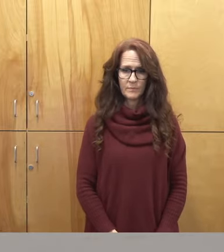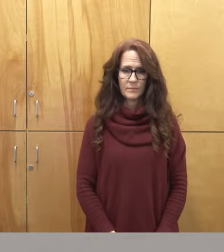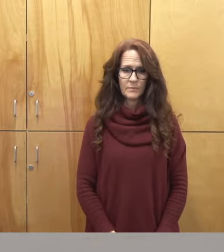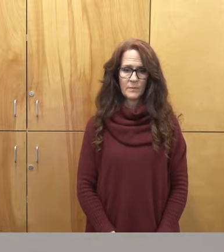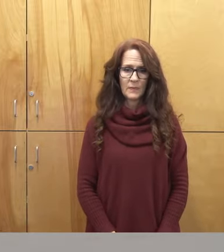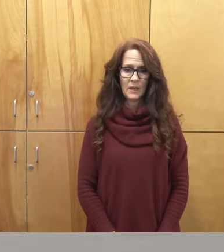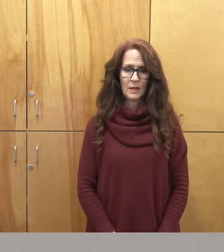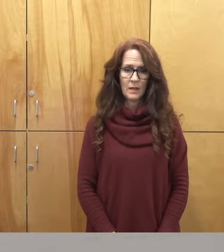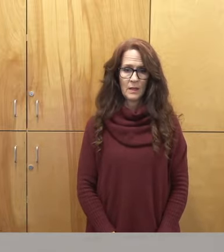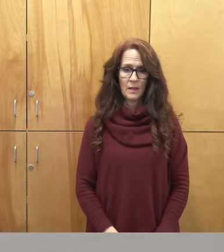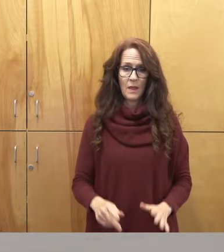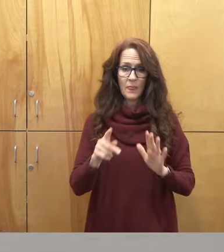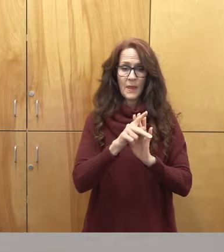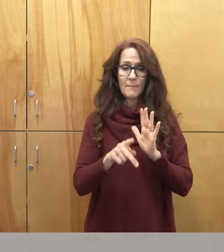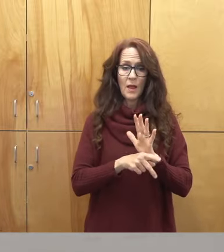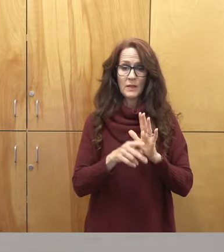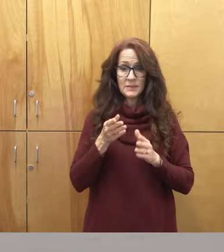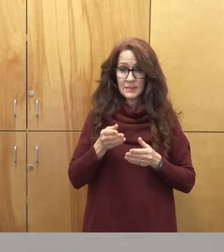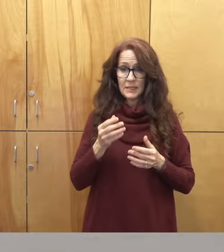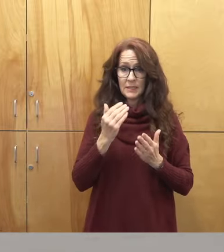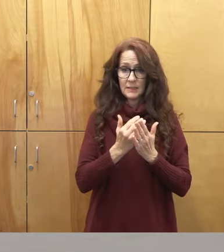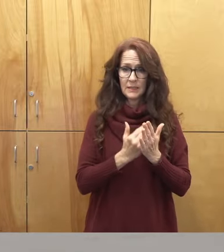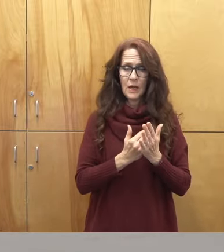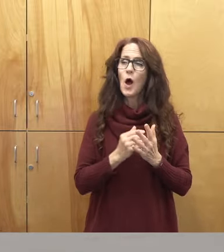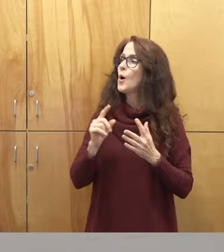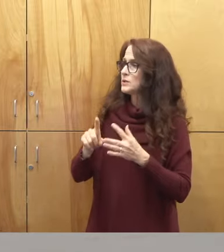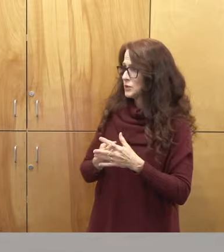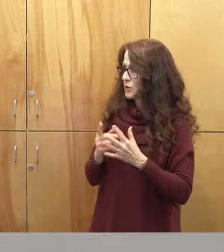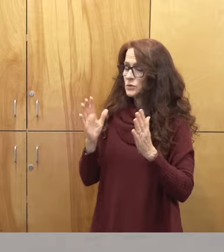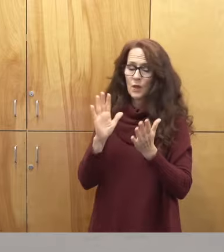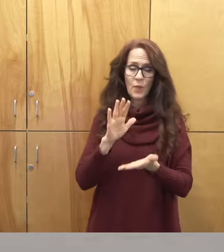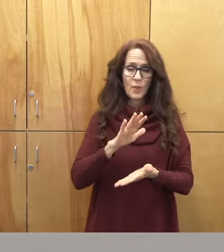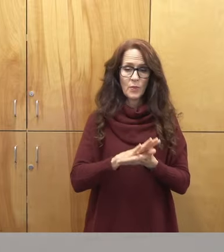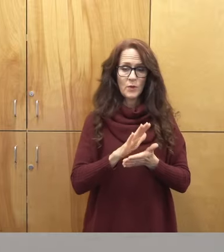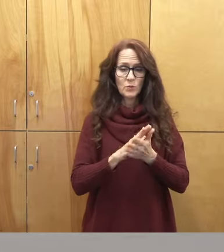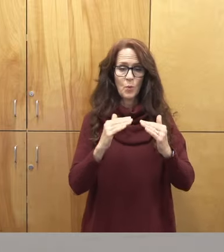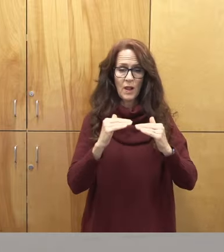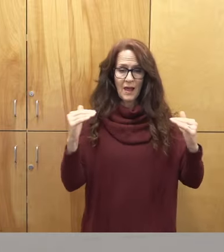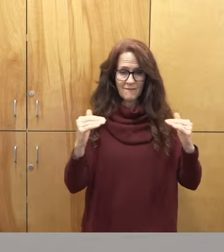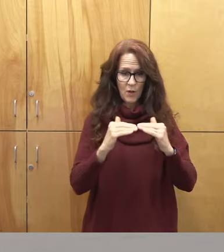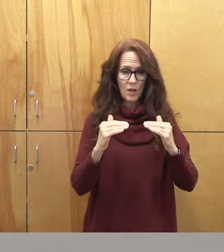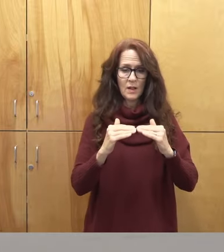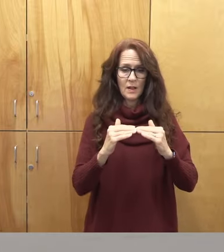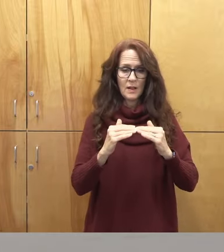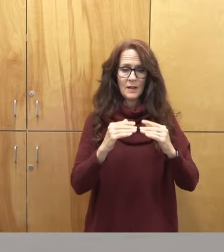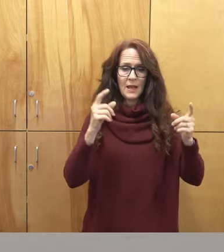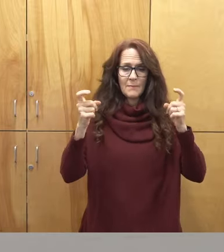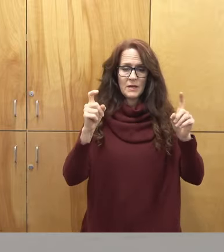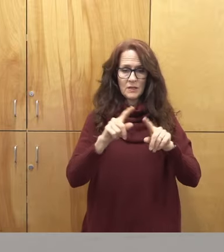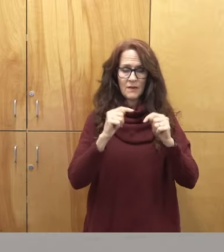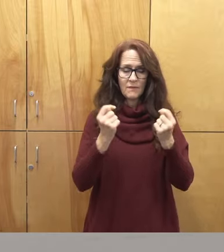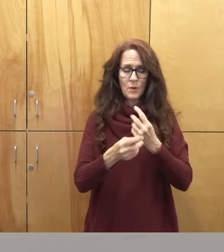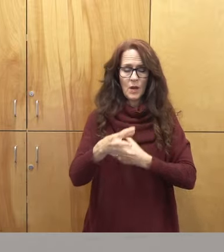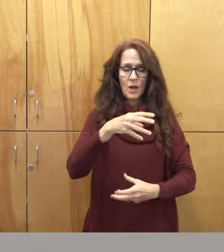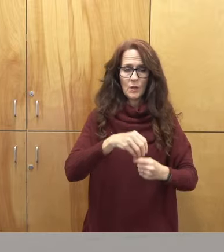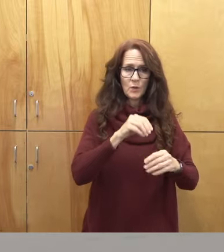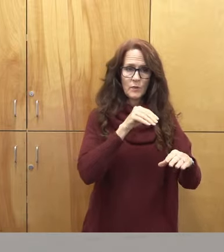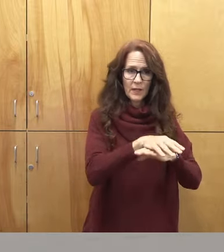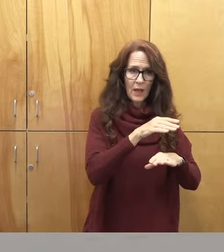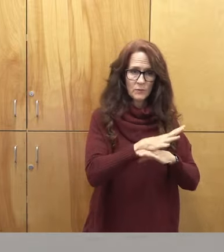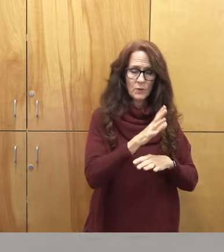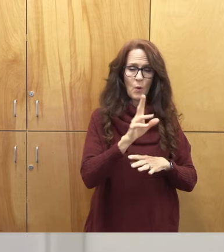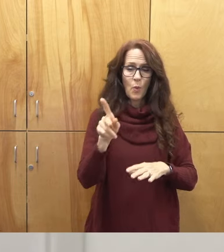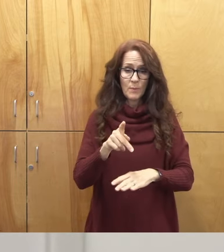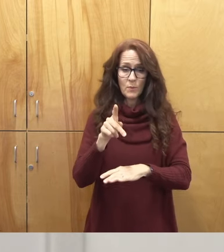And that's on the policy. And That always starts at the school level. Okay. And usually it's the administrative team, which could include the counselor or